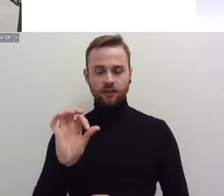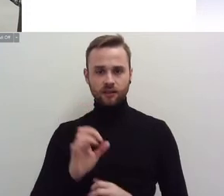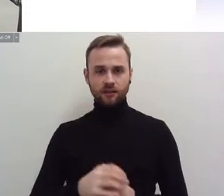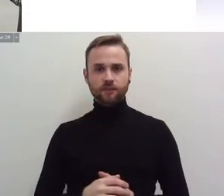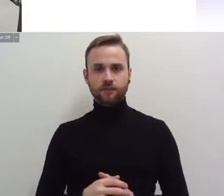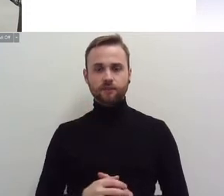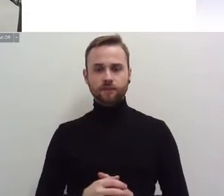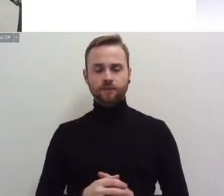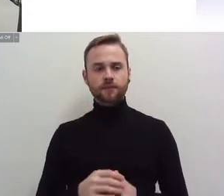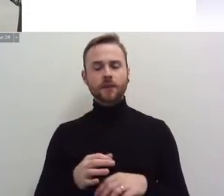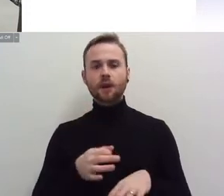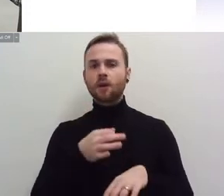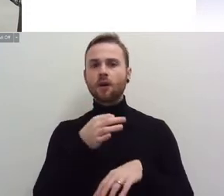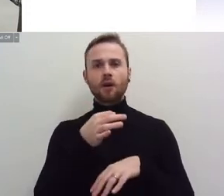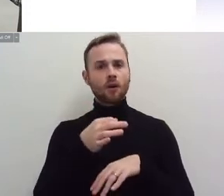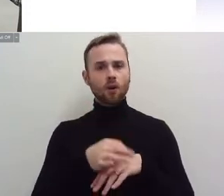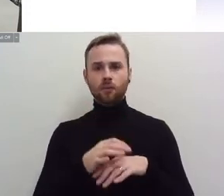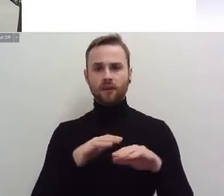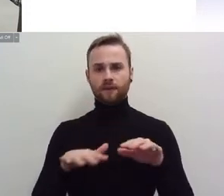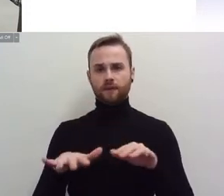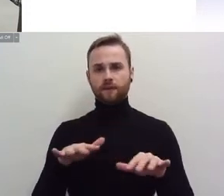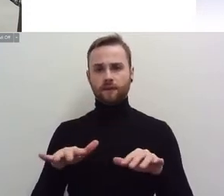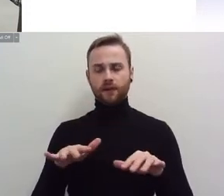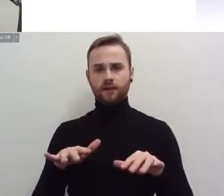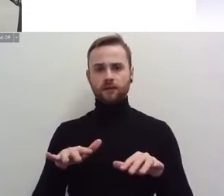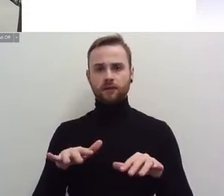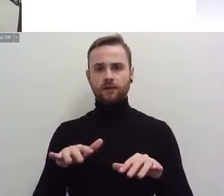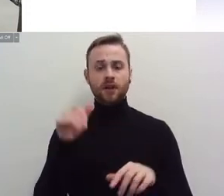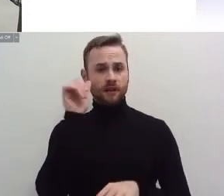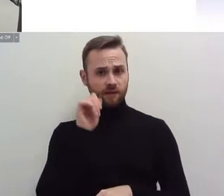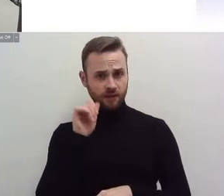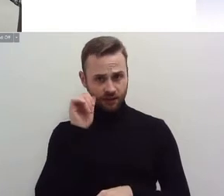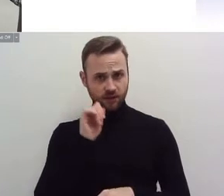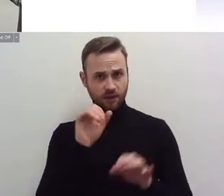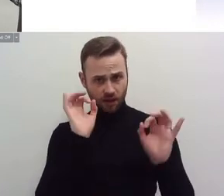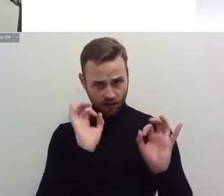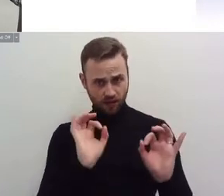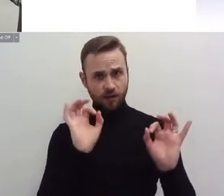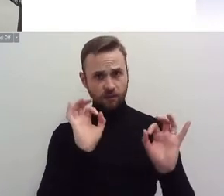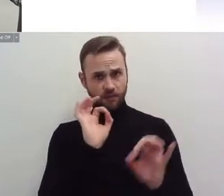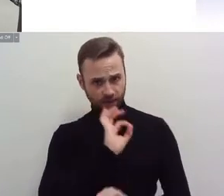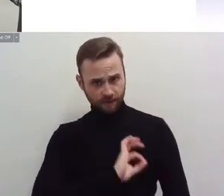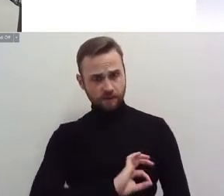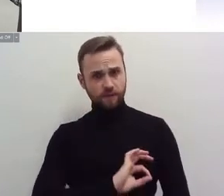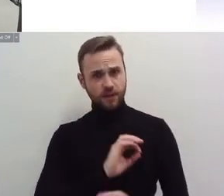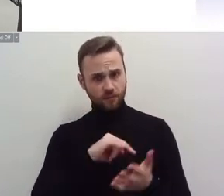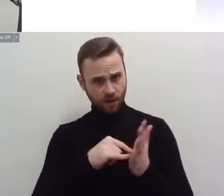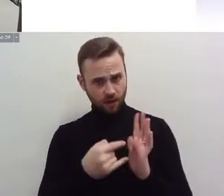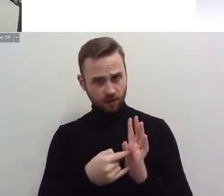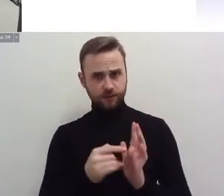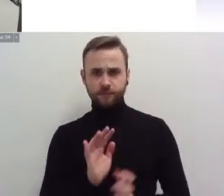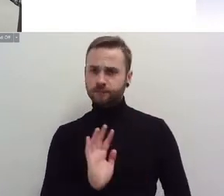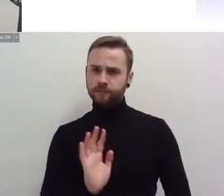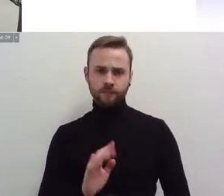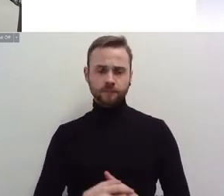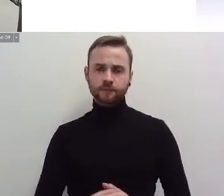and valid instruments to screen for risk factors, and the main focus is often on the mother. So, of